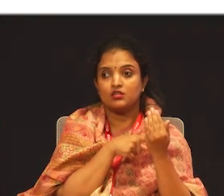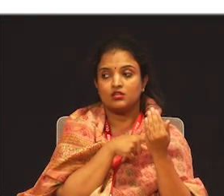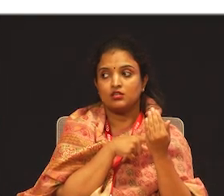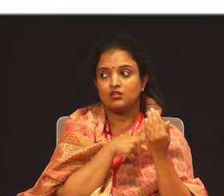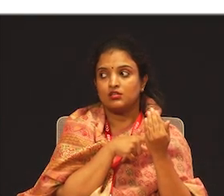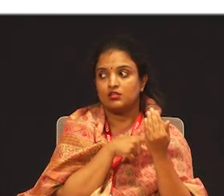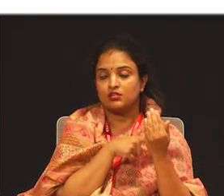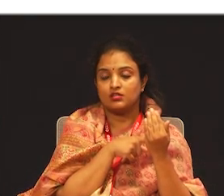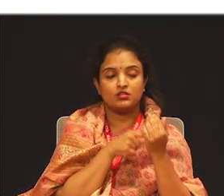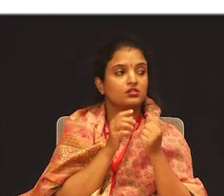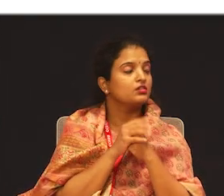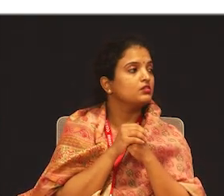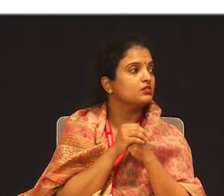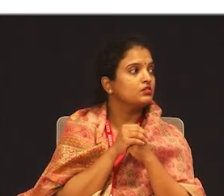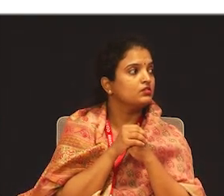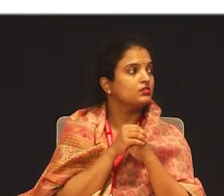Thumbs down, okay?